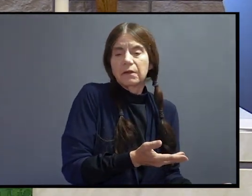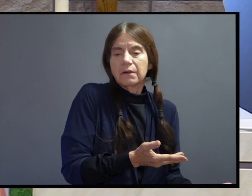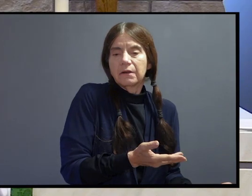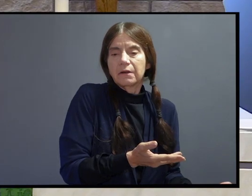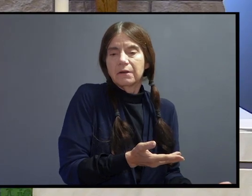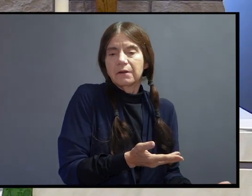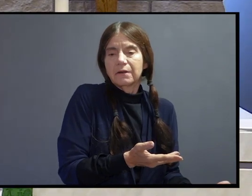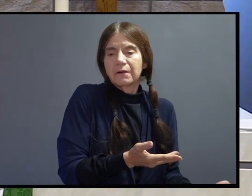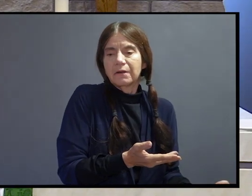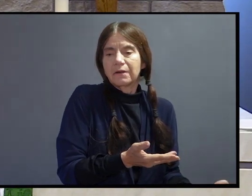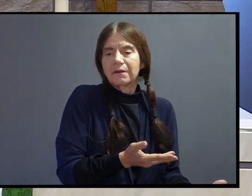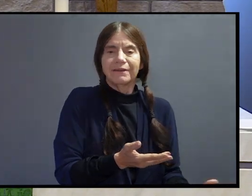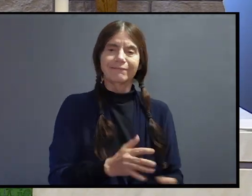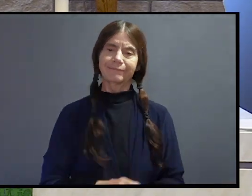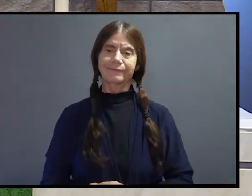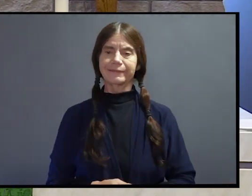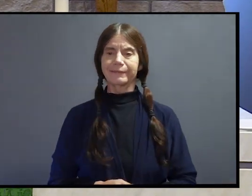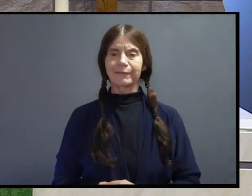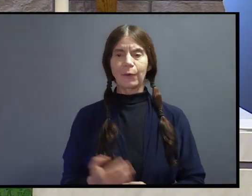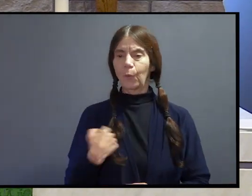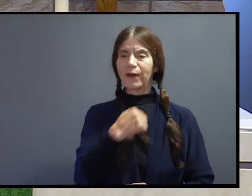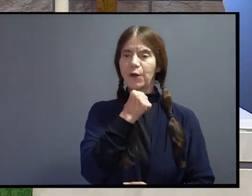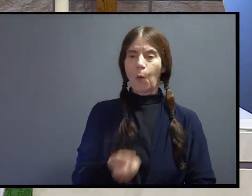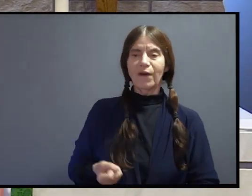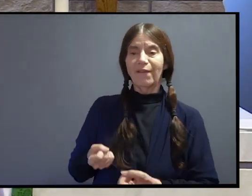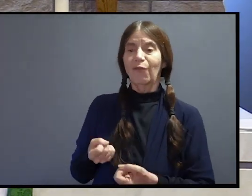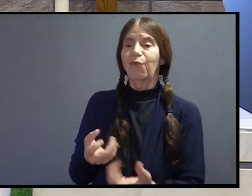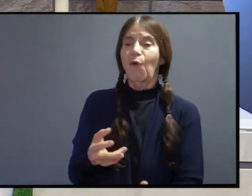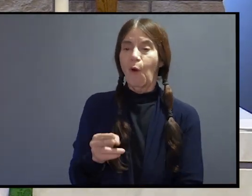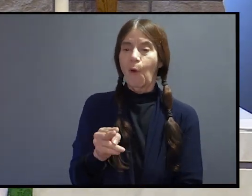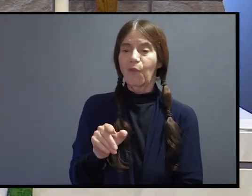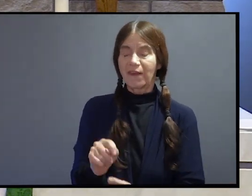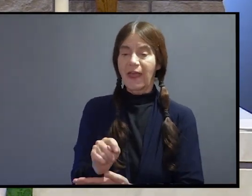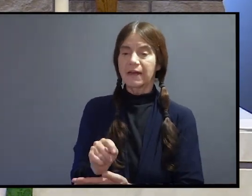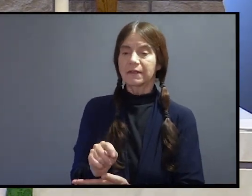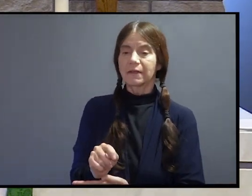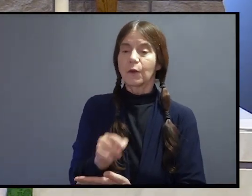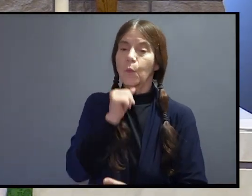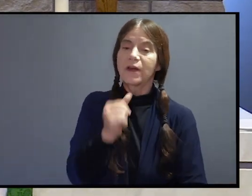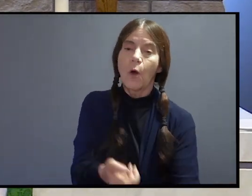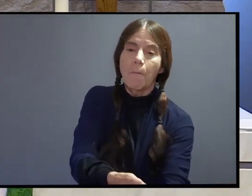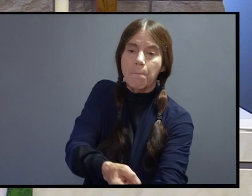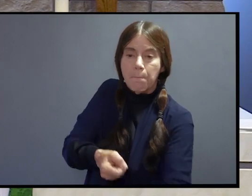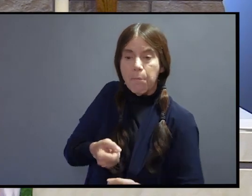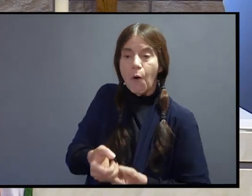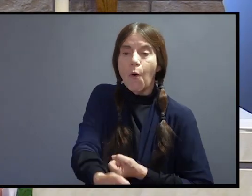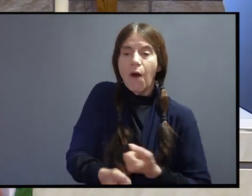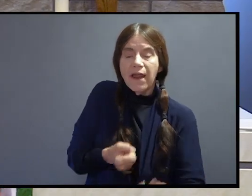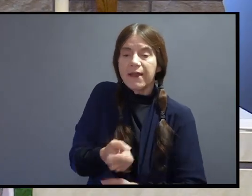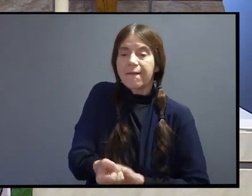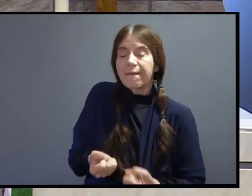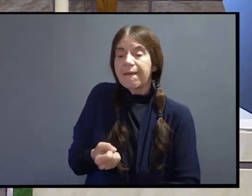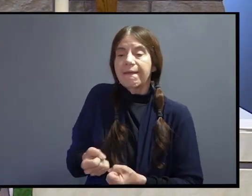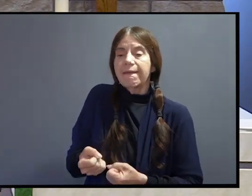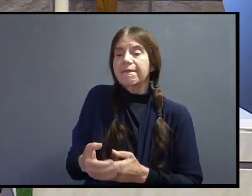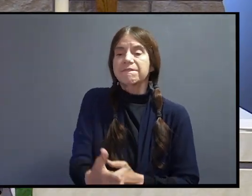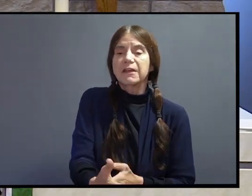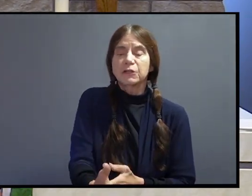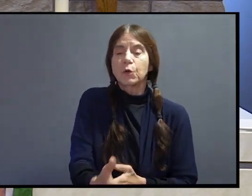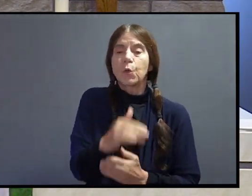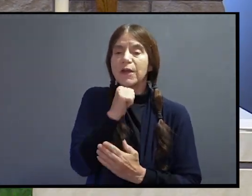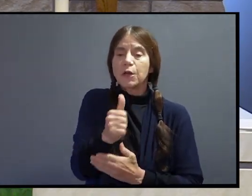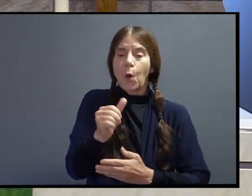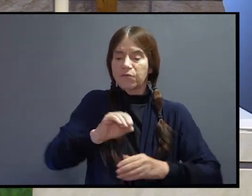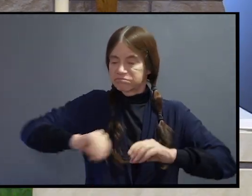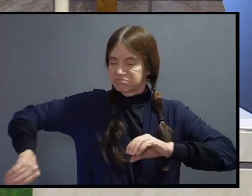We don't throw the net, drag in the haul, or sort the fish. At the close of the age, that is,